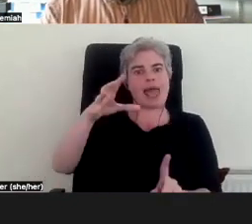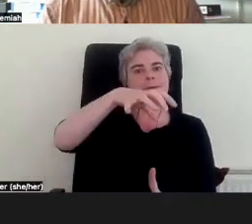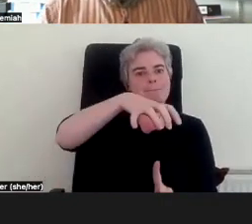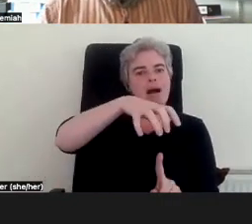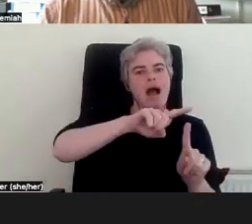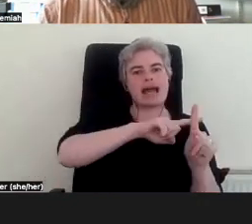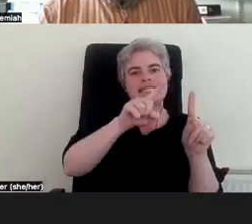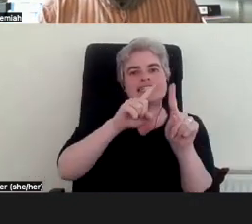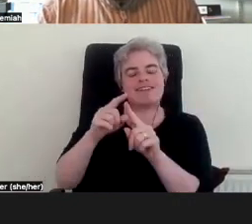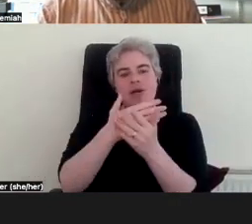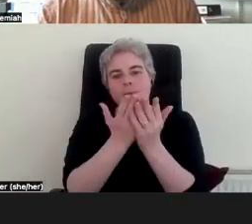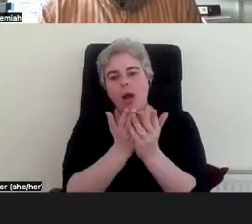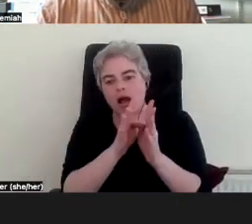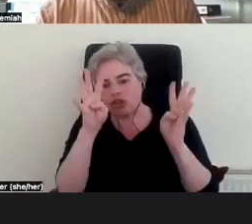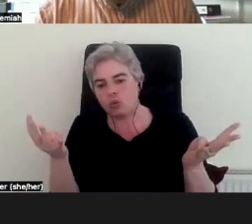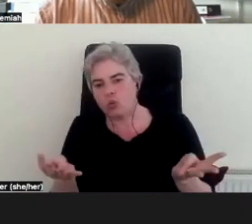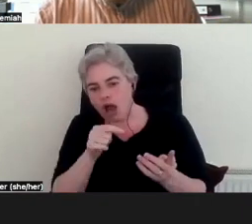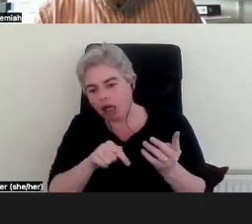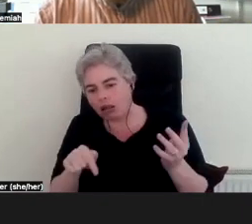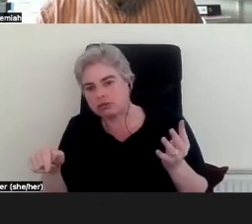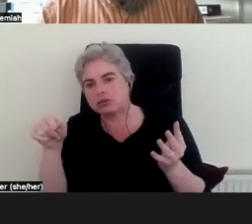different parts of the world.